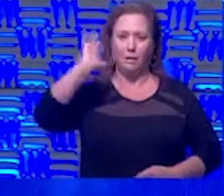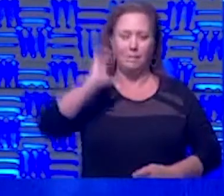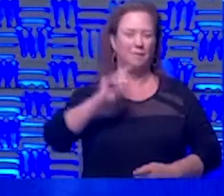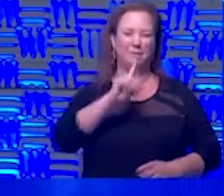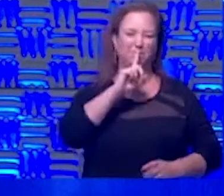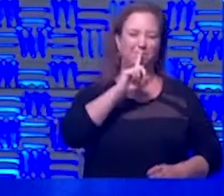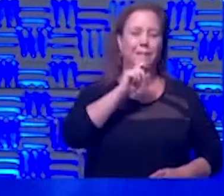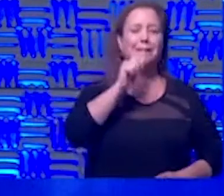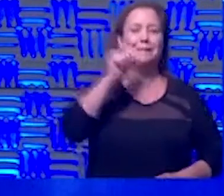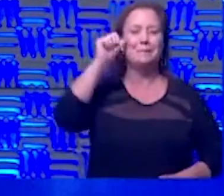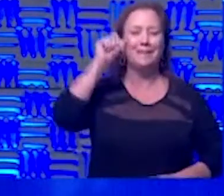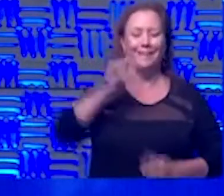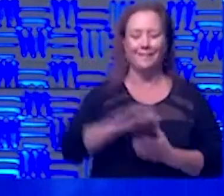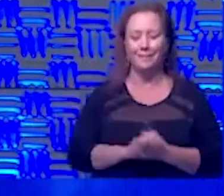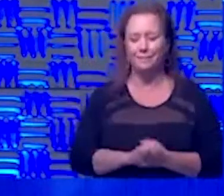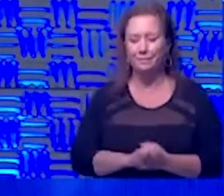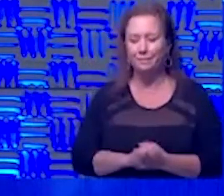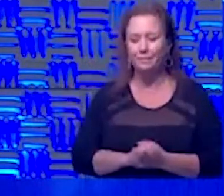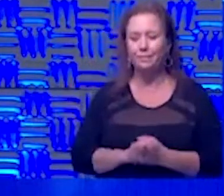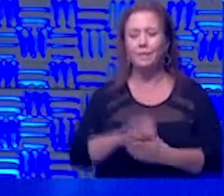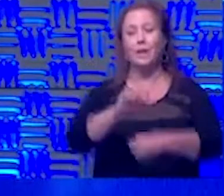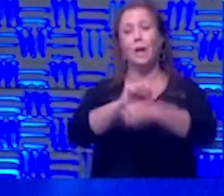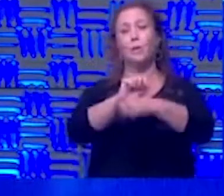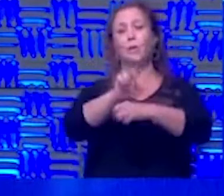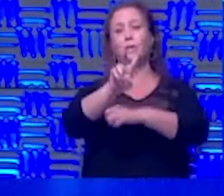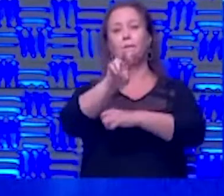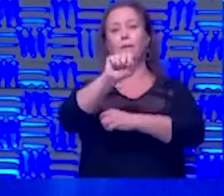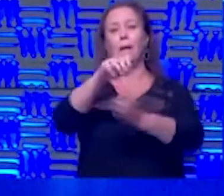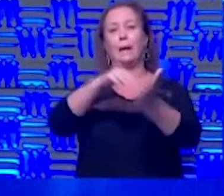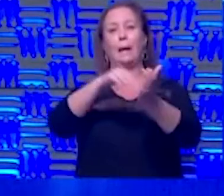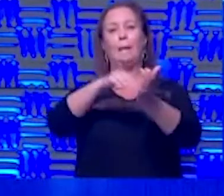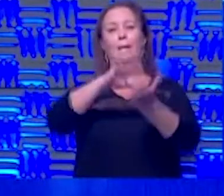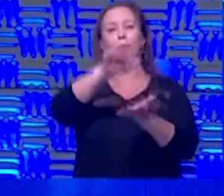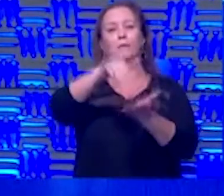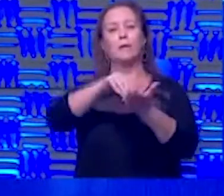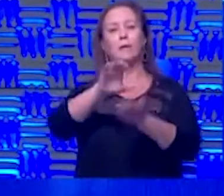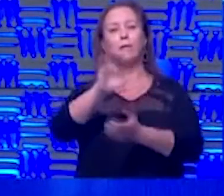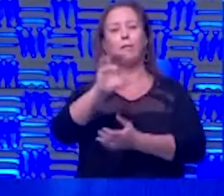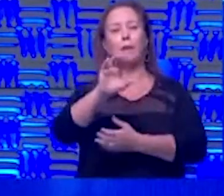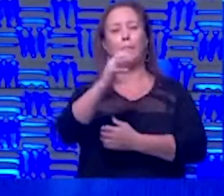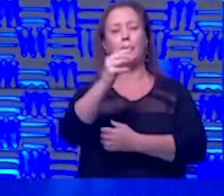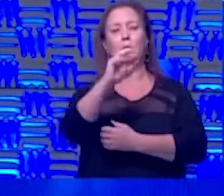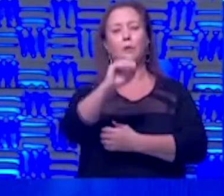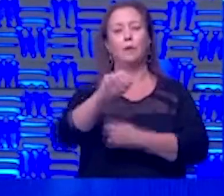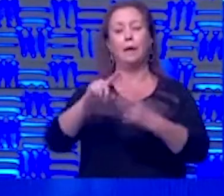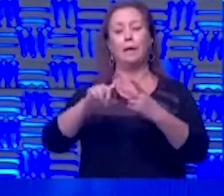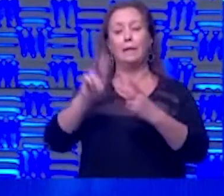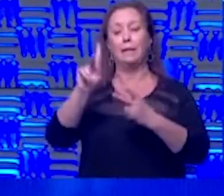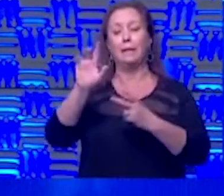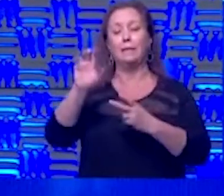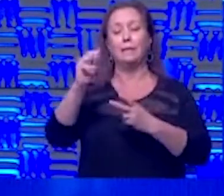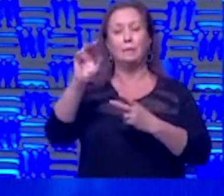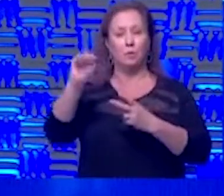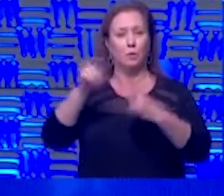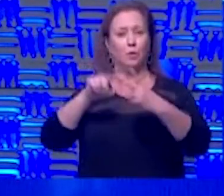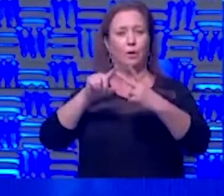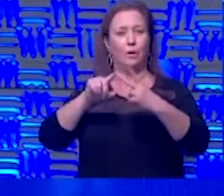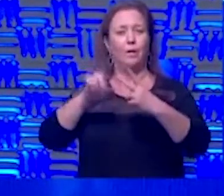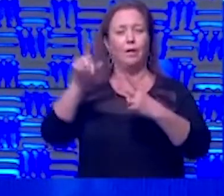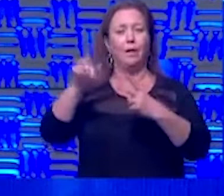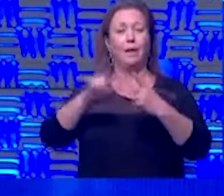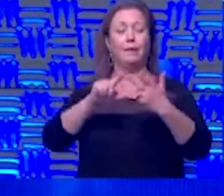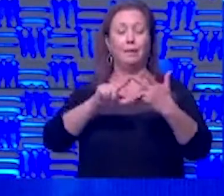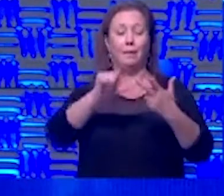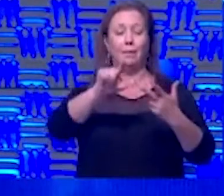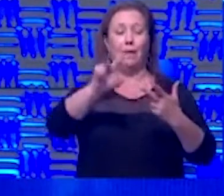yesterday. And I worked at the VA Medical Center in Columbia, Missouri, and the Kansas City Veterans VA Medical Center here, as well as up in Leavenworth.